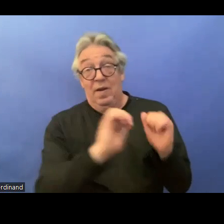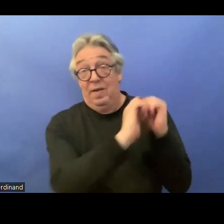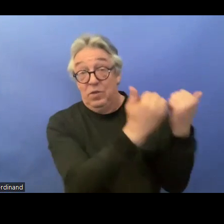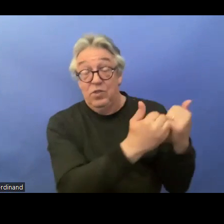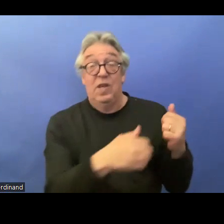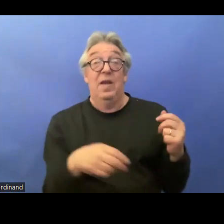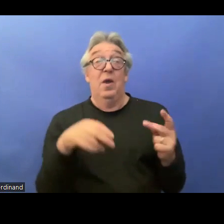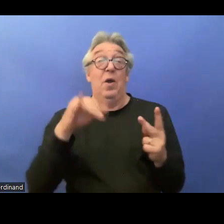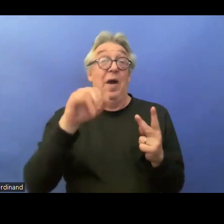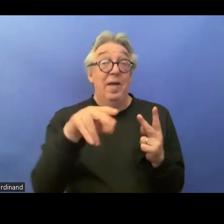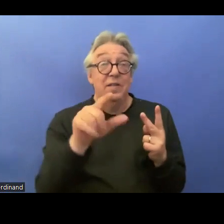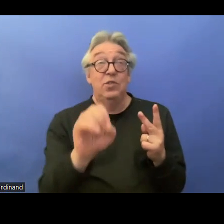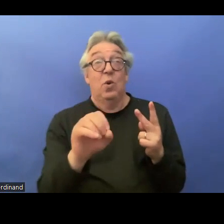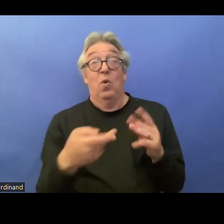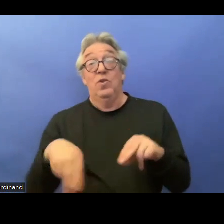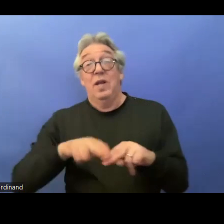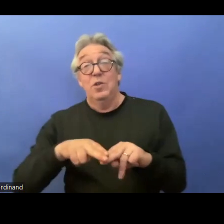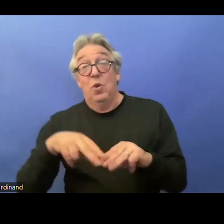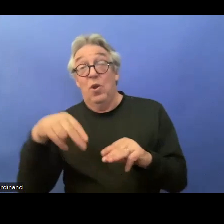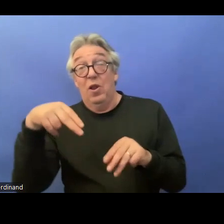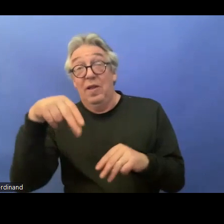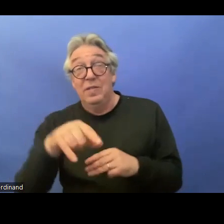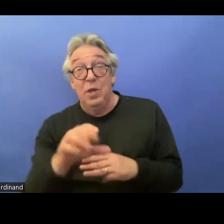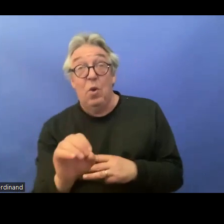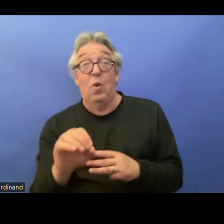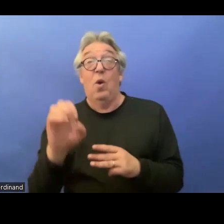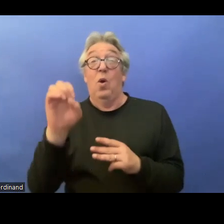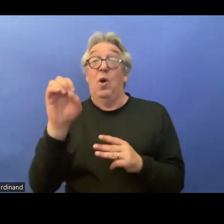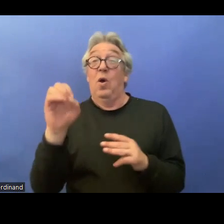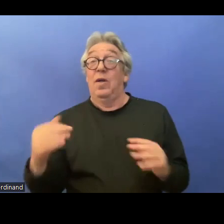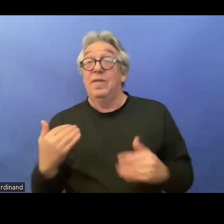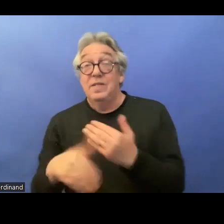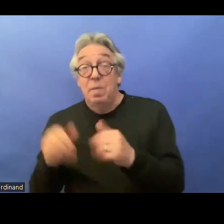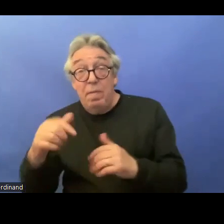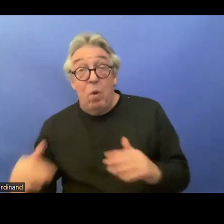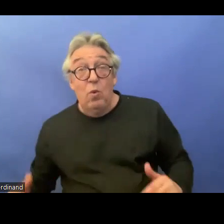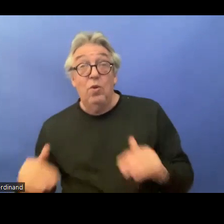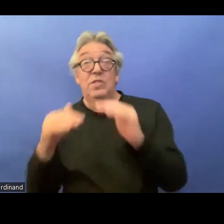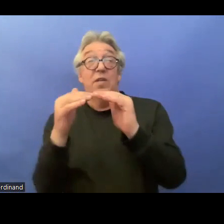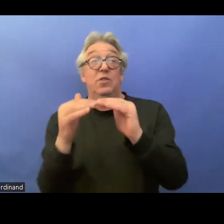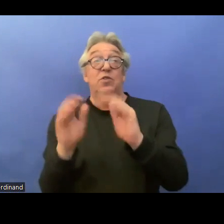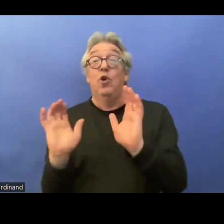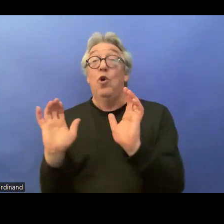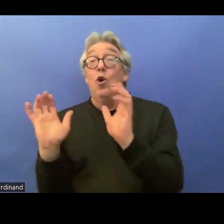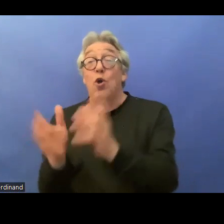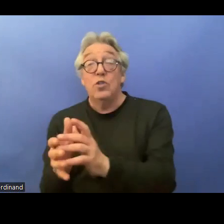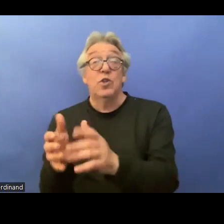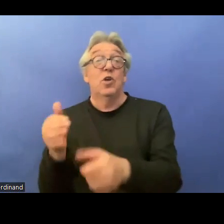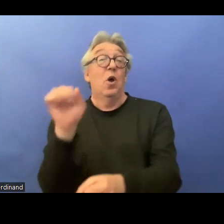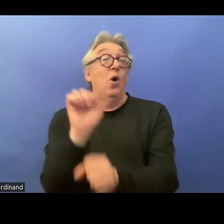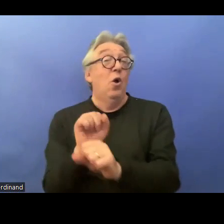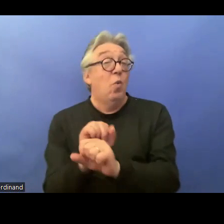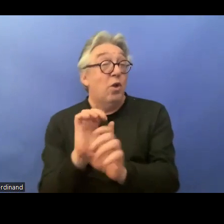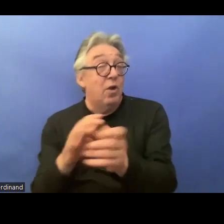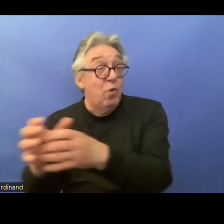INGO, national NGO, OPDs, clusters, and also working groups, or they are member of the DIWG.